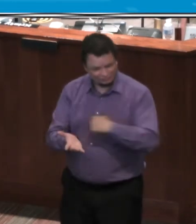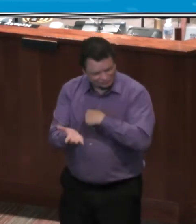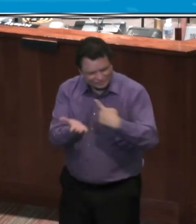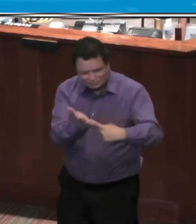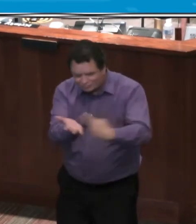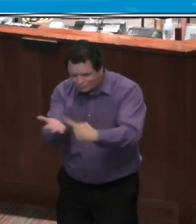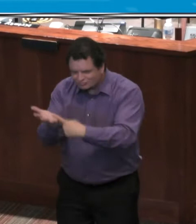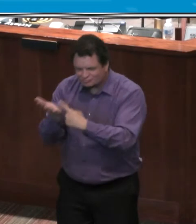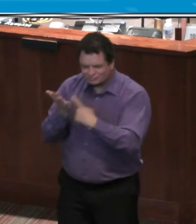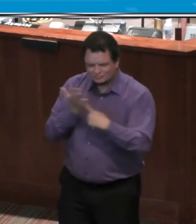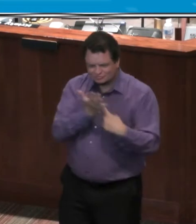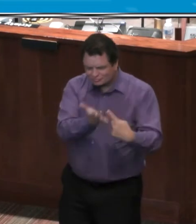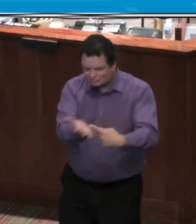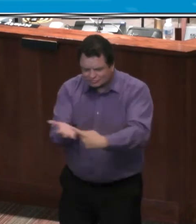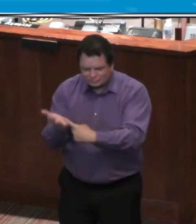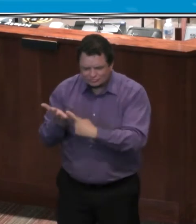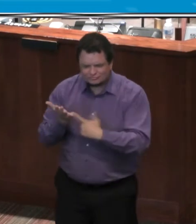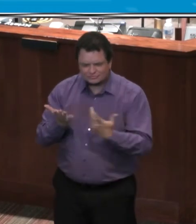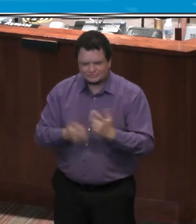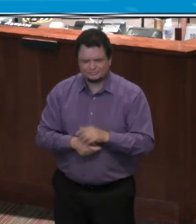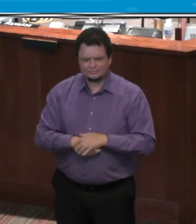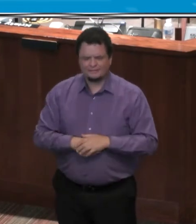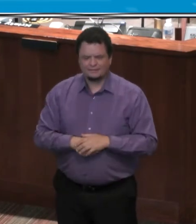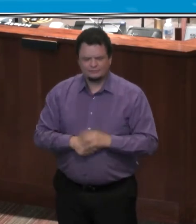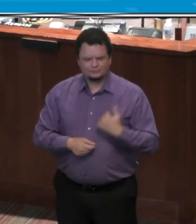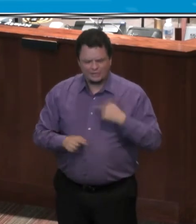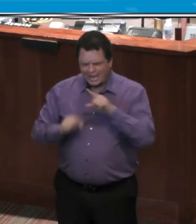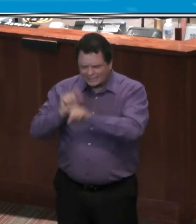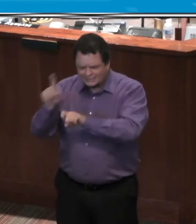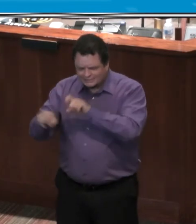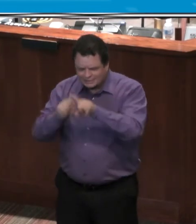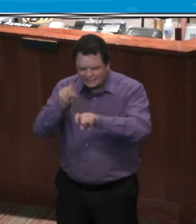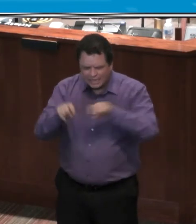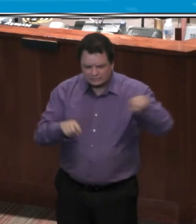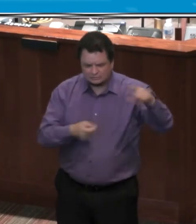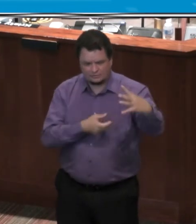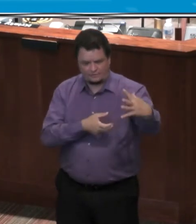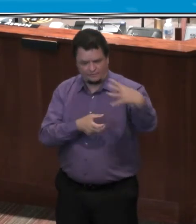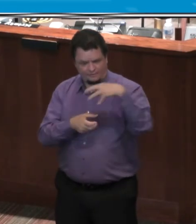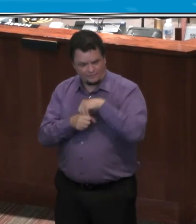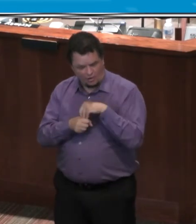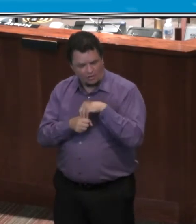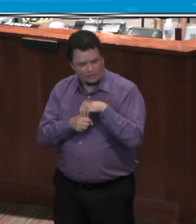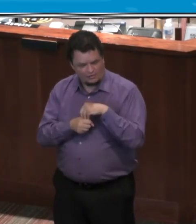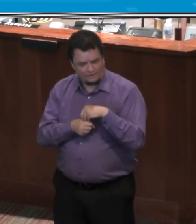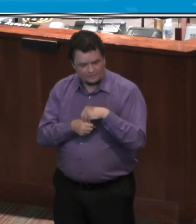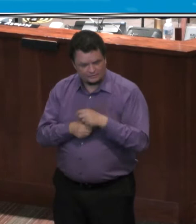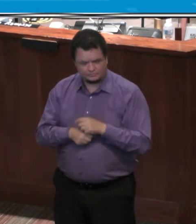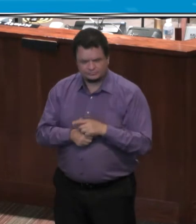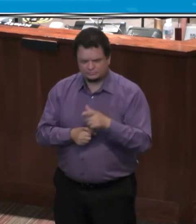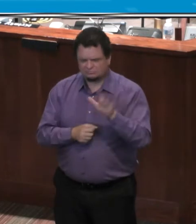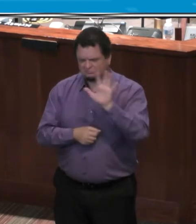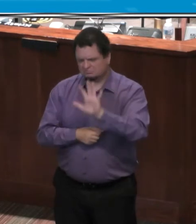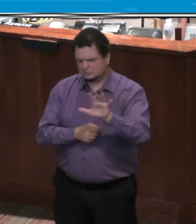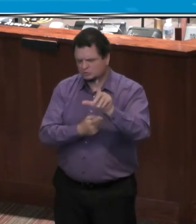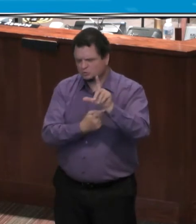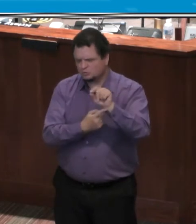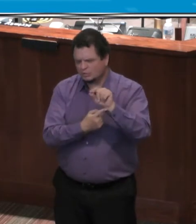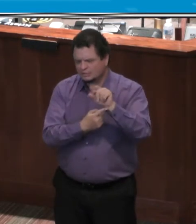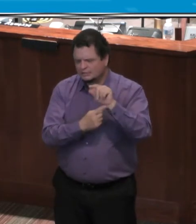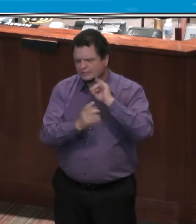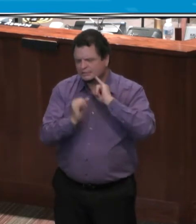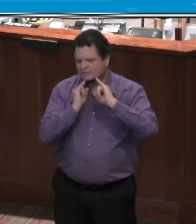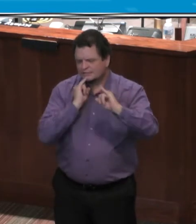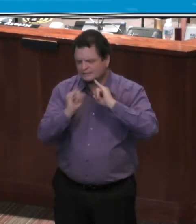We then conducted just about 20 interviews with 22 participants. If participants represented the same organization, we interviewed them